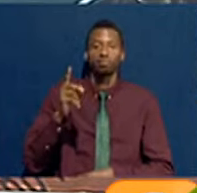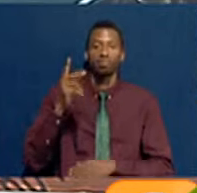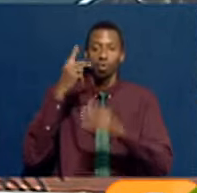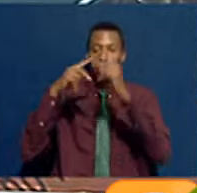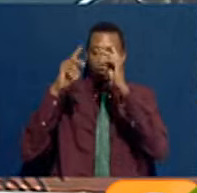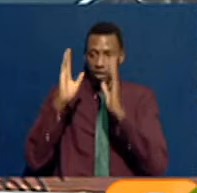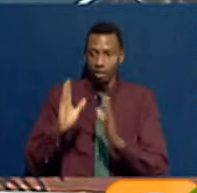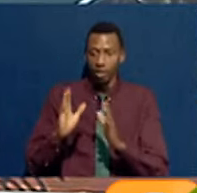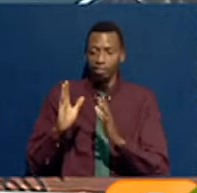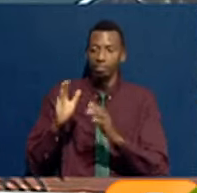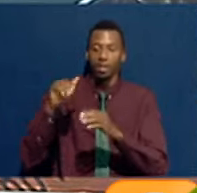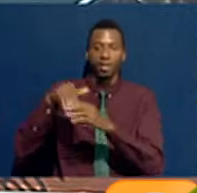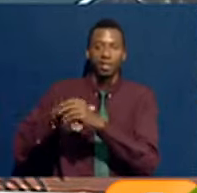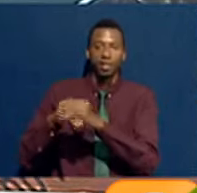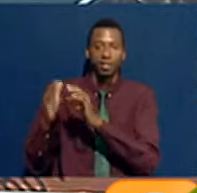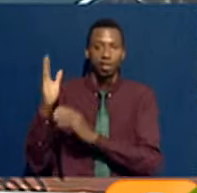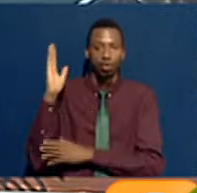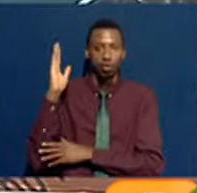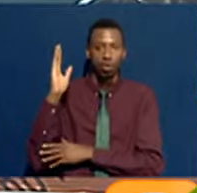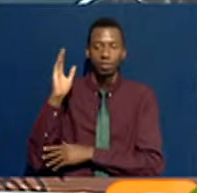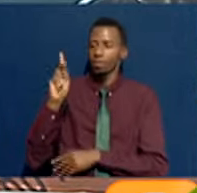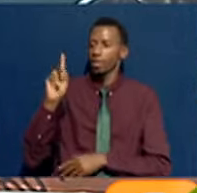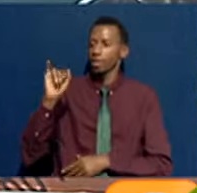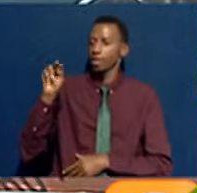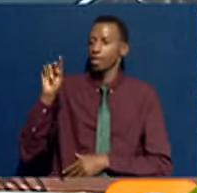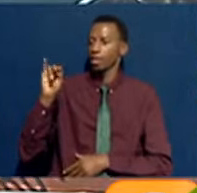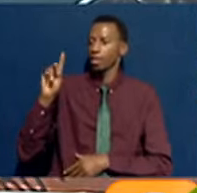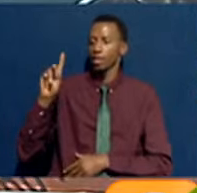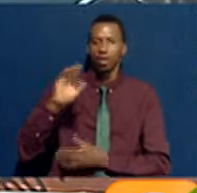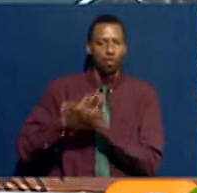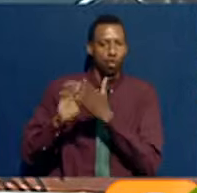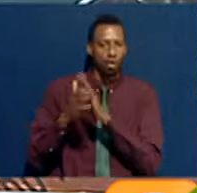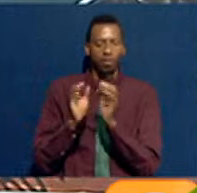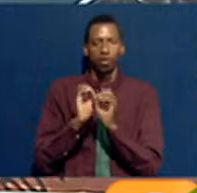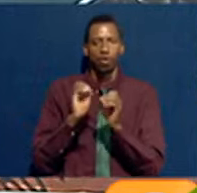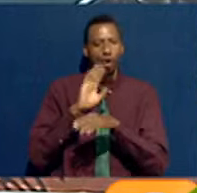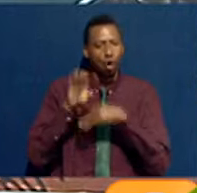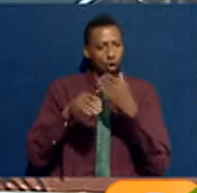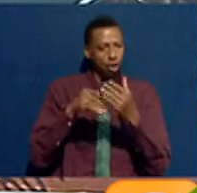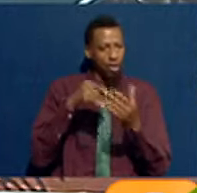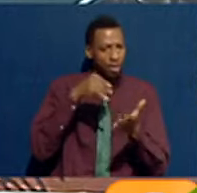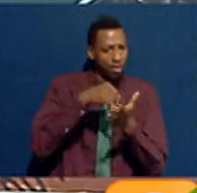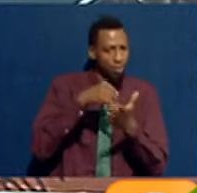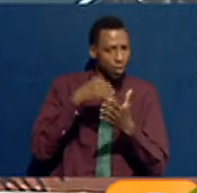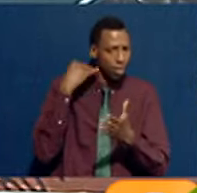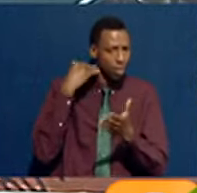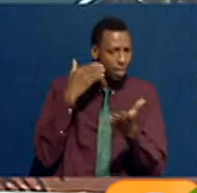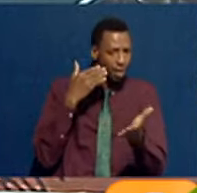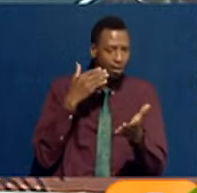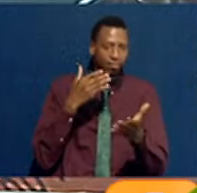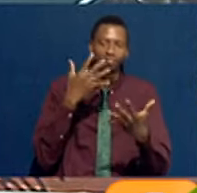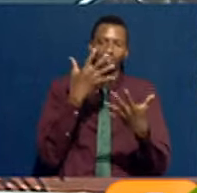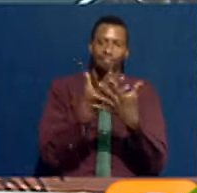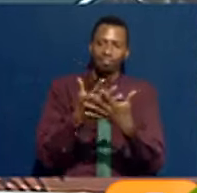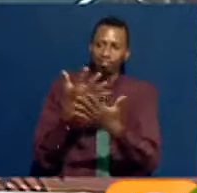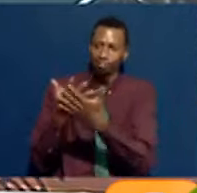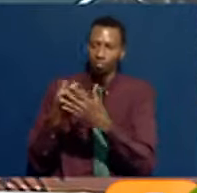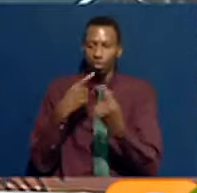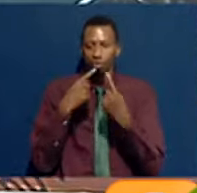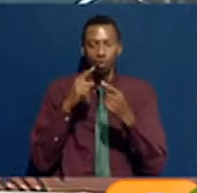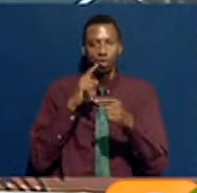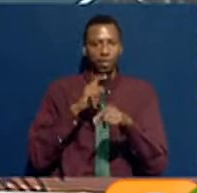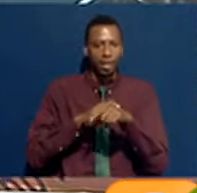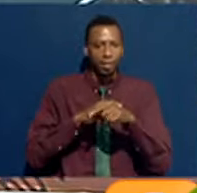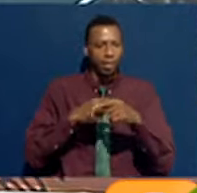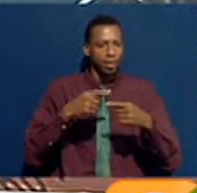not to spare anyone and those found guilty to be put behind bars. The president spoke even as tension continued to build along